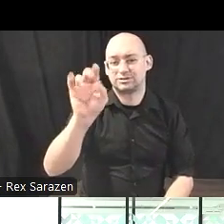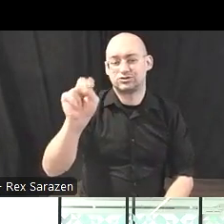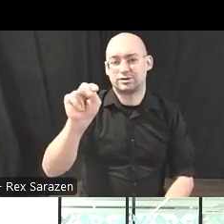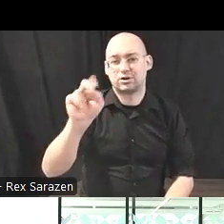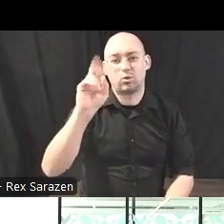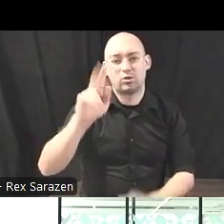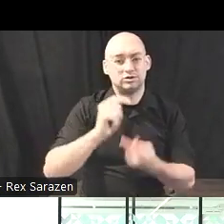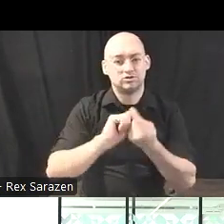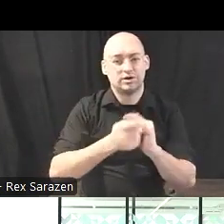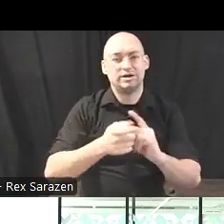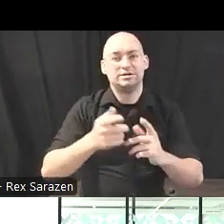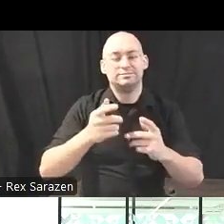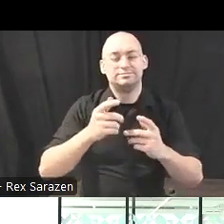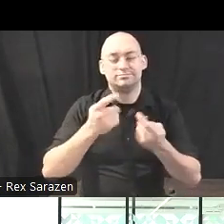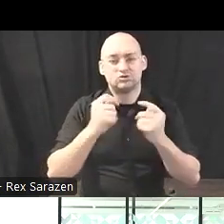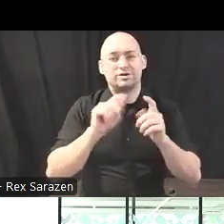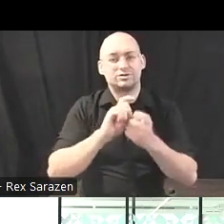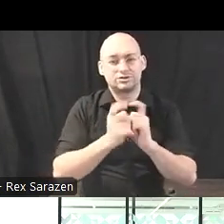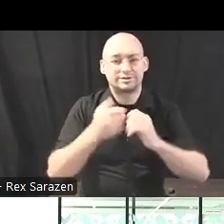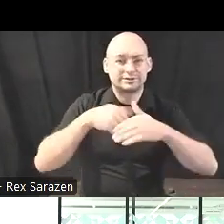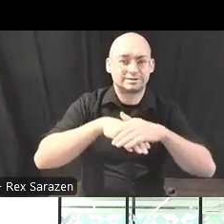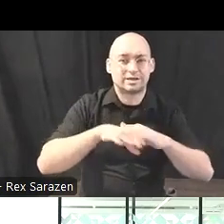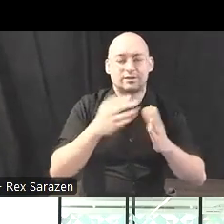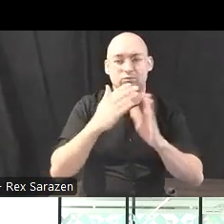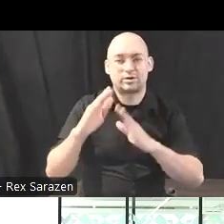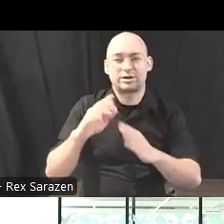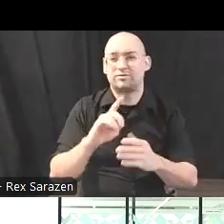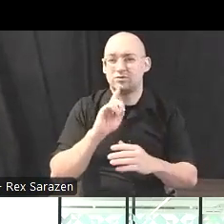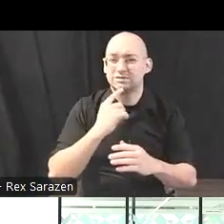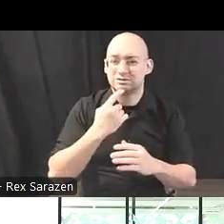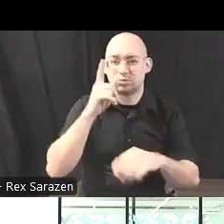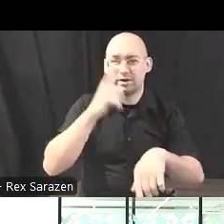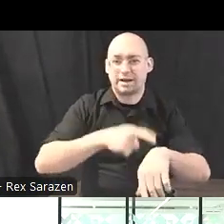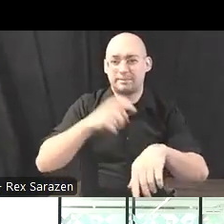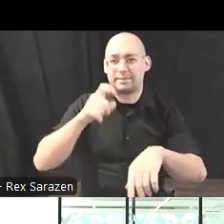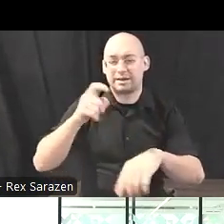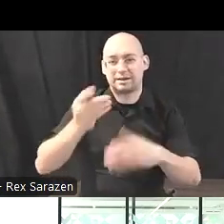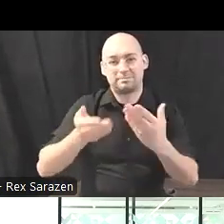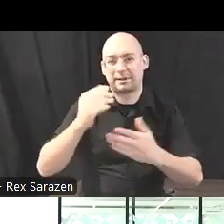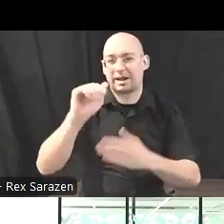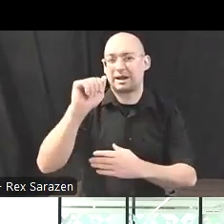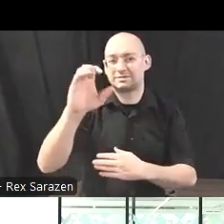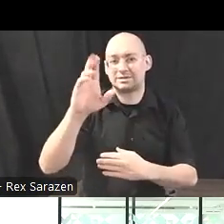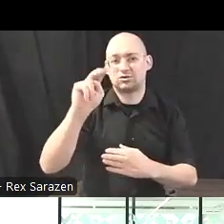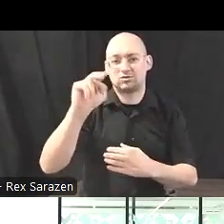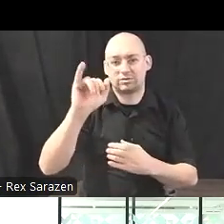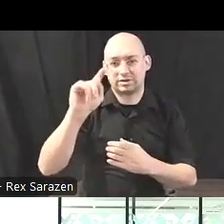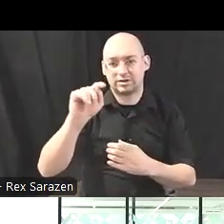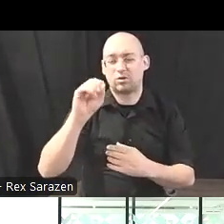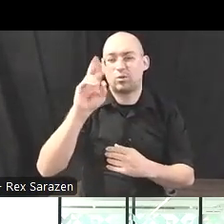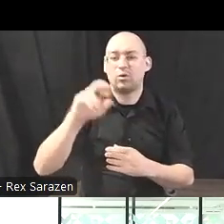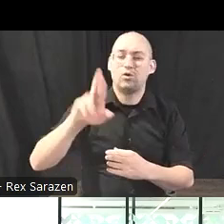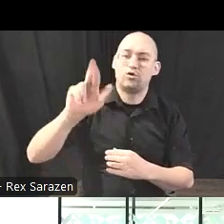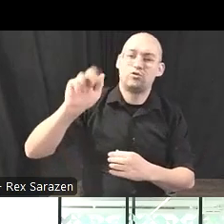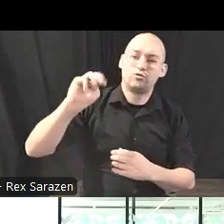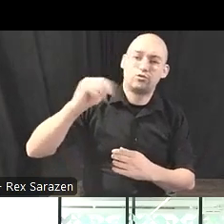but have really critical one-time needs. It could be for, you know, an air conditioner that they need in the home, or a ramp, or